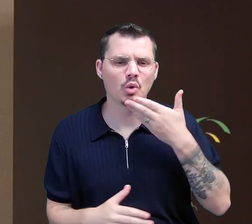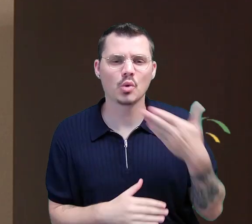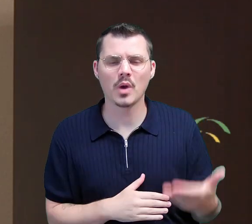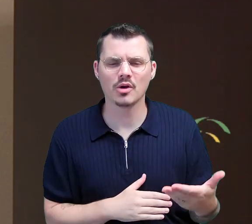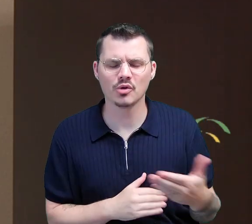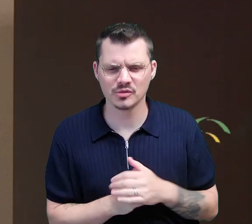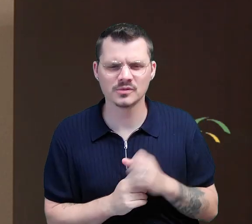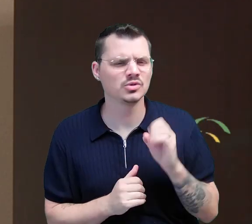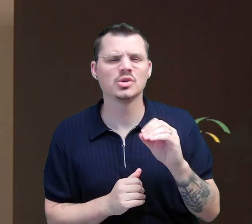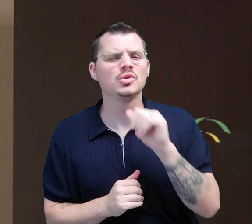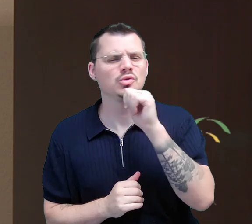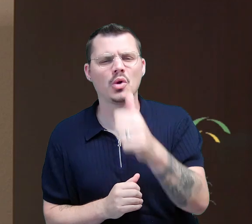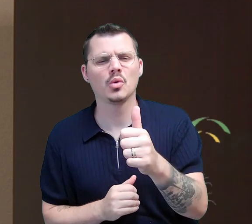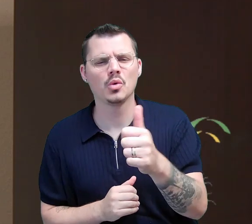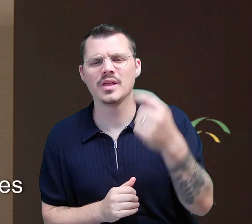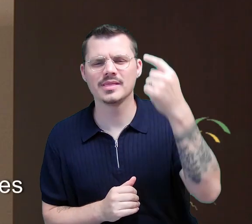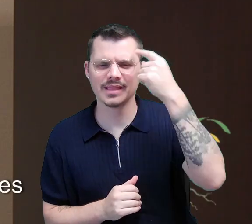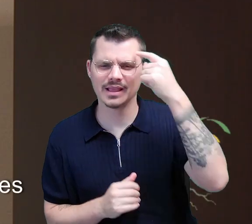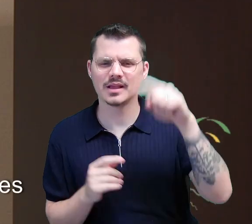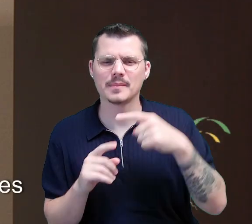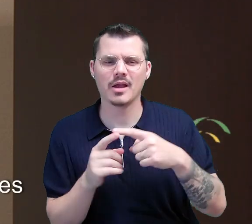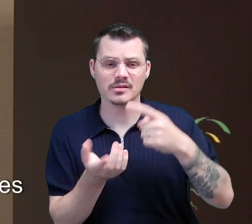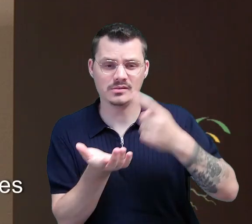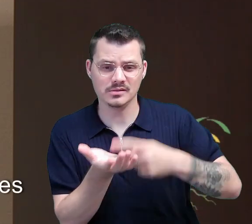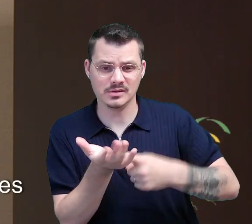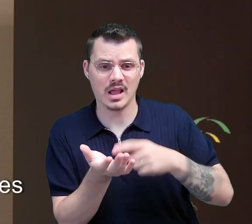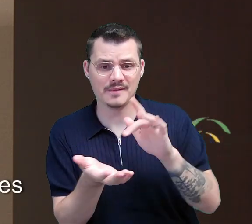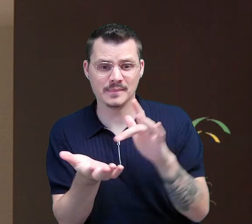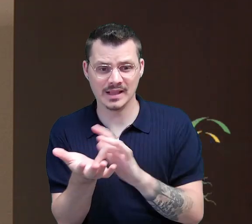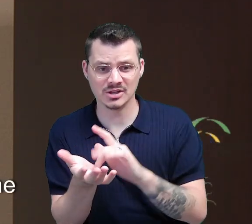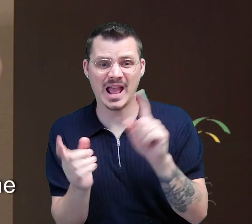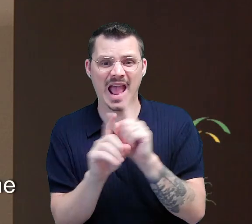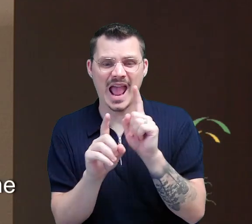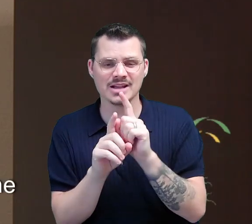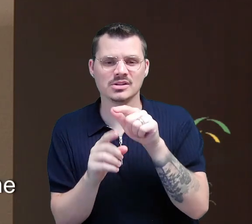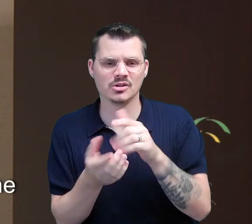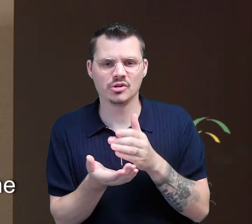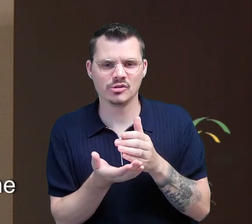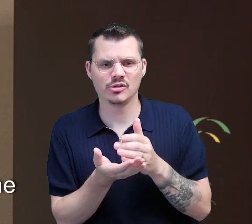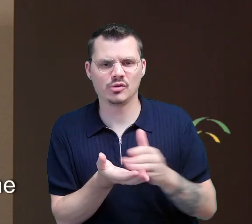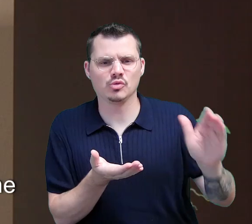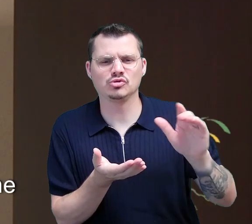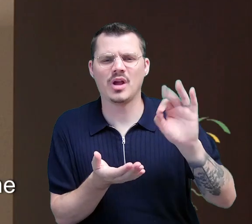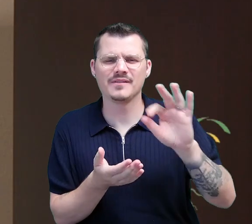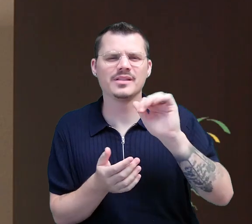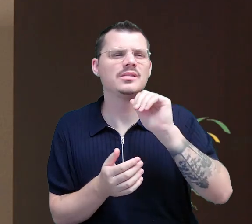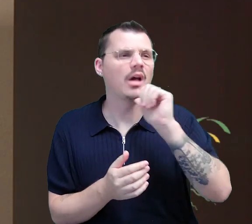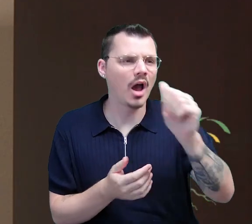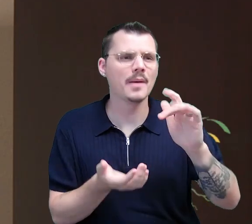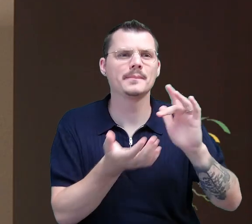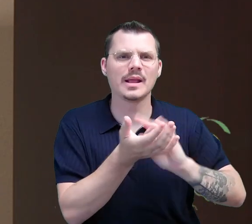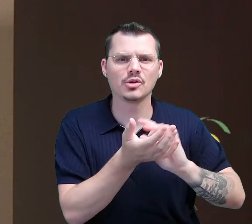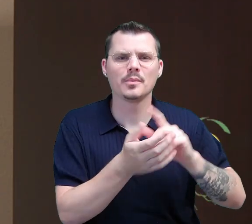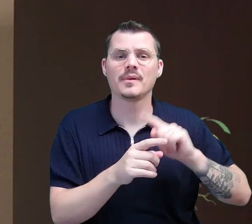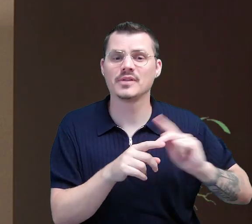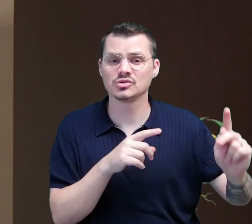well. But so don't think about a discussion of medicines as an exclusion of the non-medicine professionals.